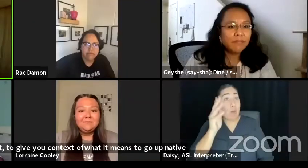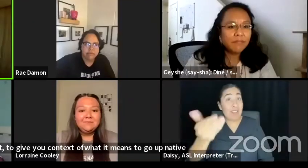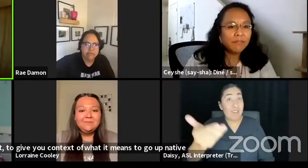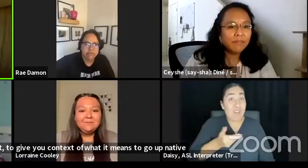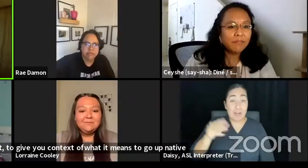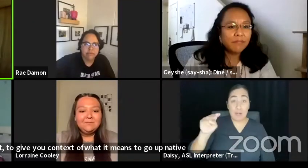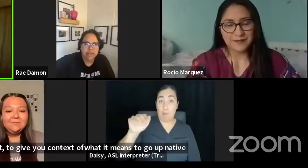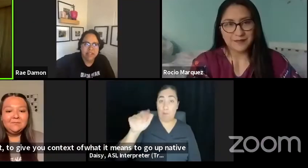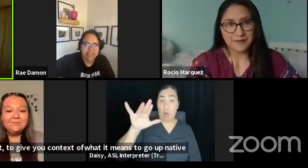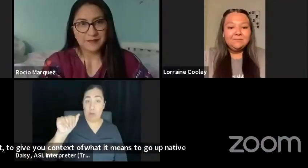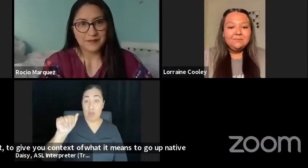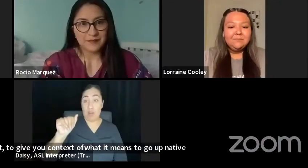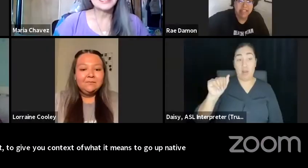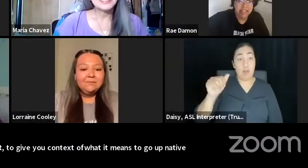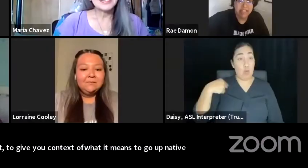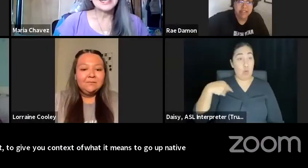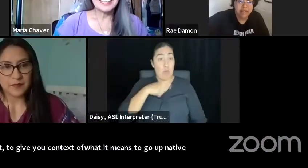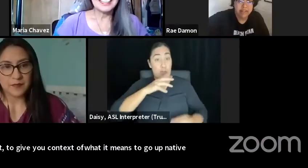video. Maria.